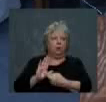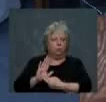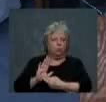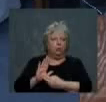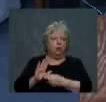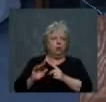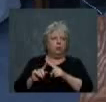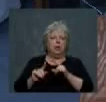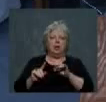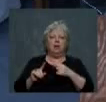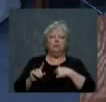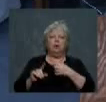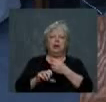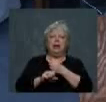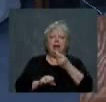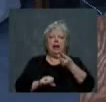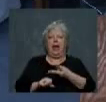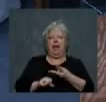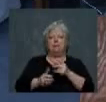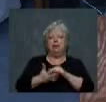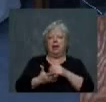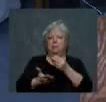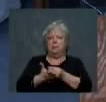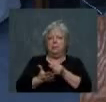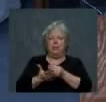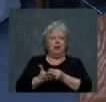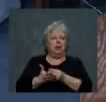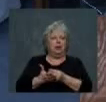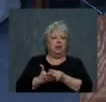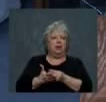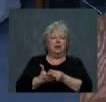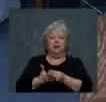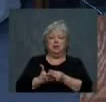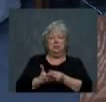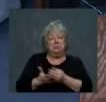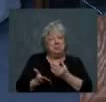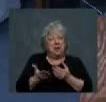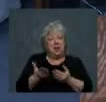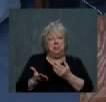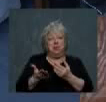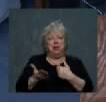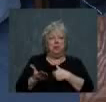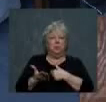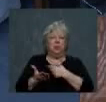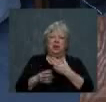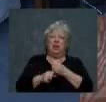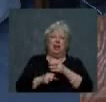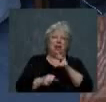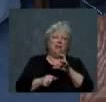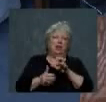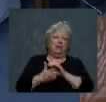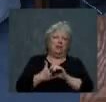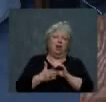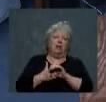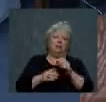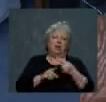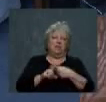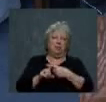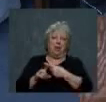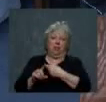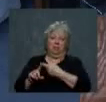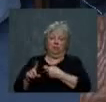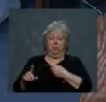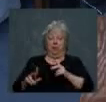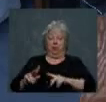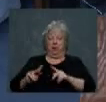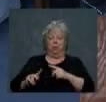if we get half of that money, we don't even get a half. We might get $700 a month.